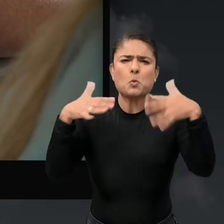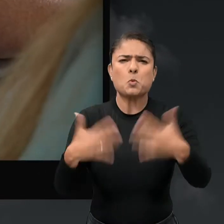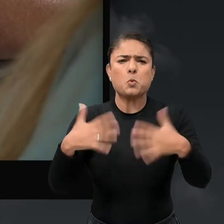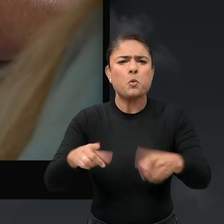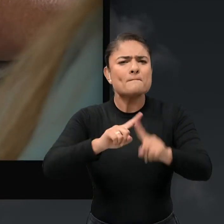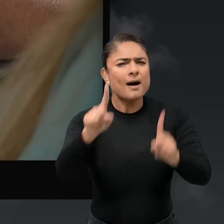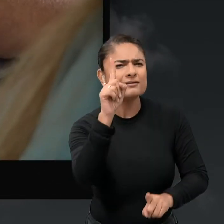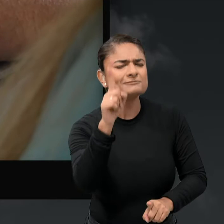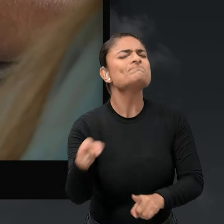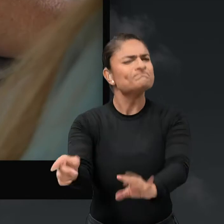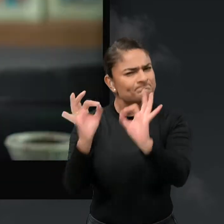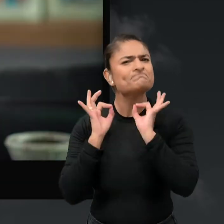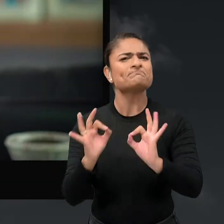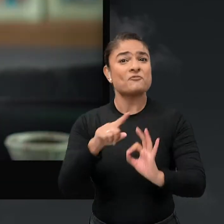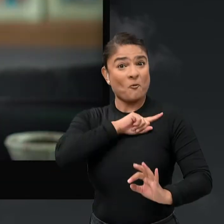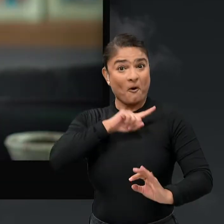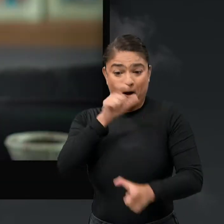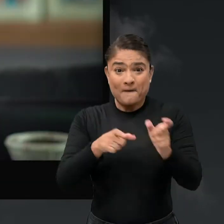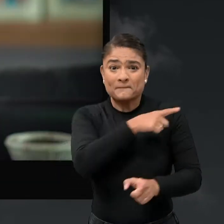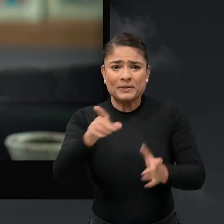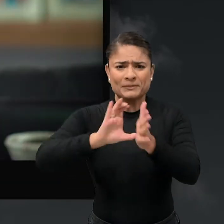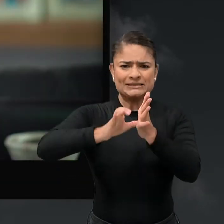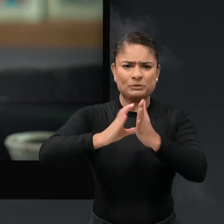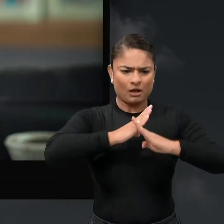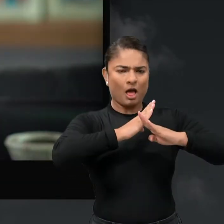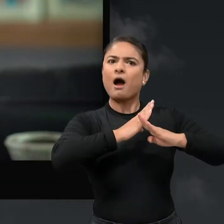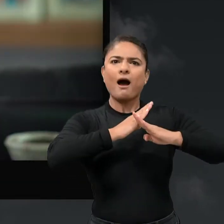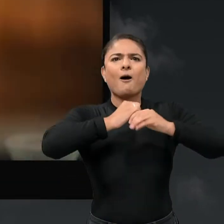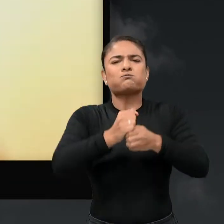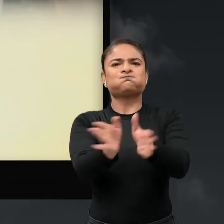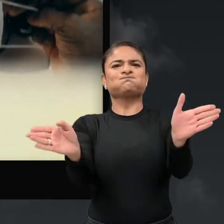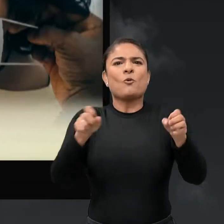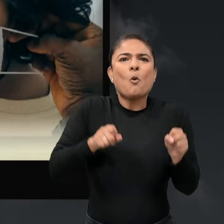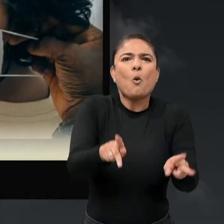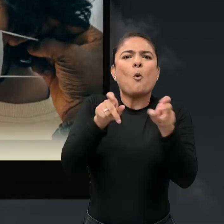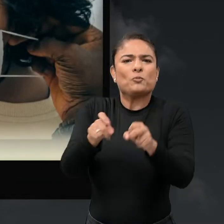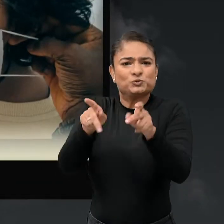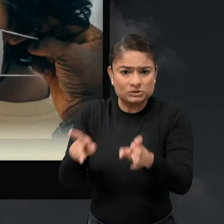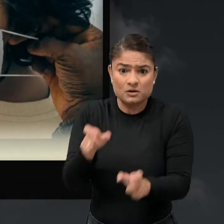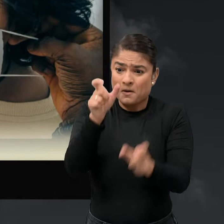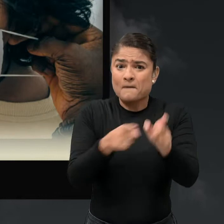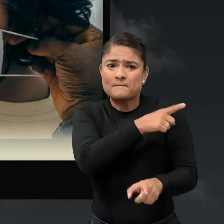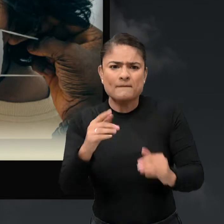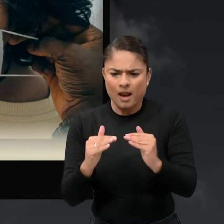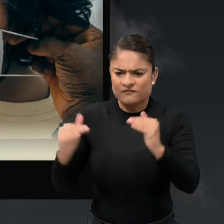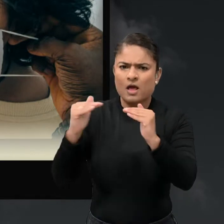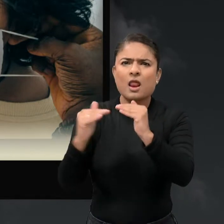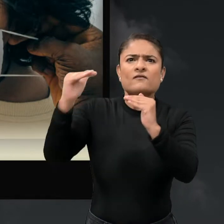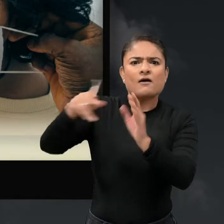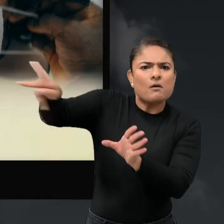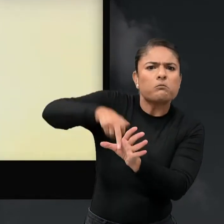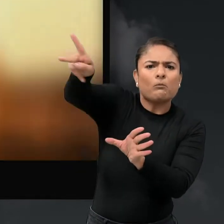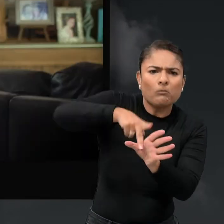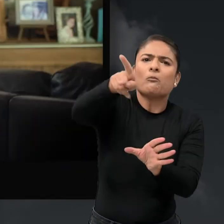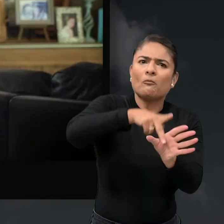a unique opportunity for everybody in our society to be disabled by something. It was a great leveler for people to